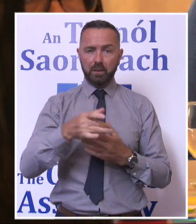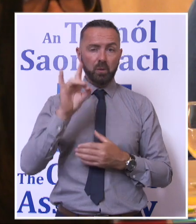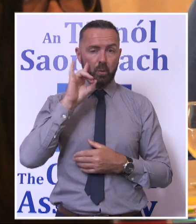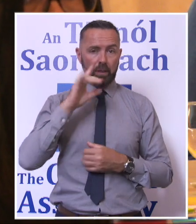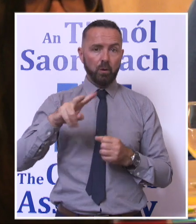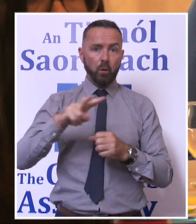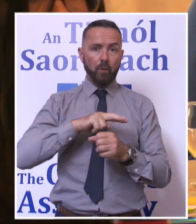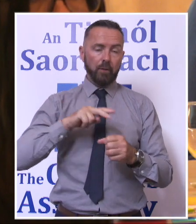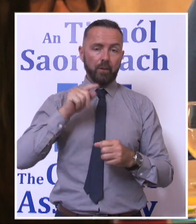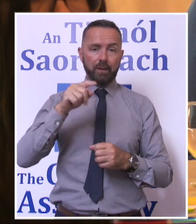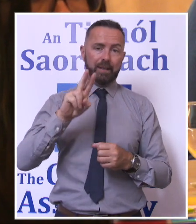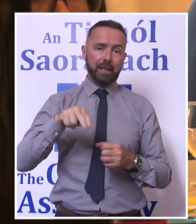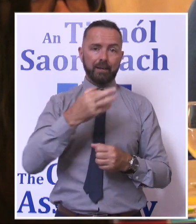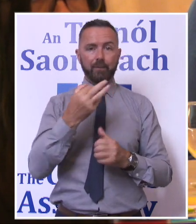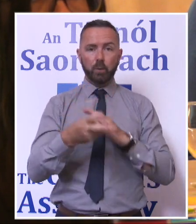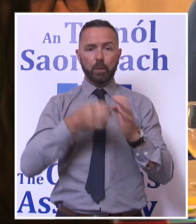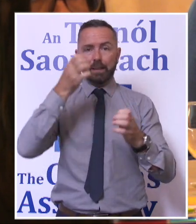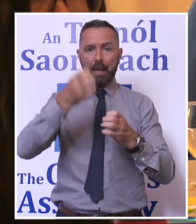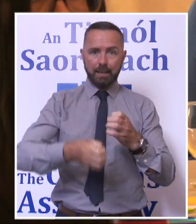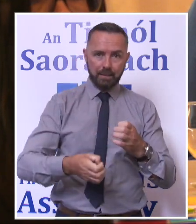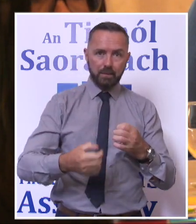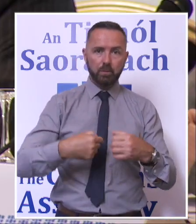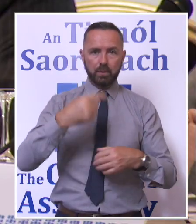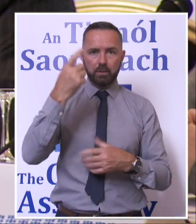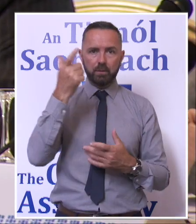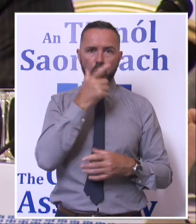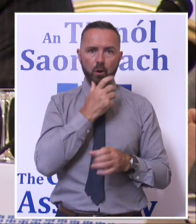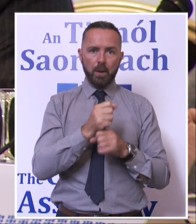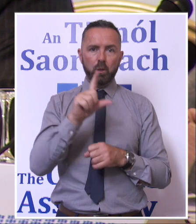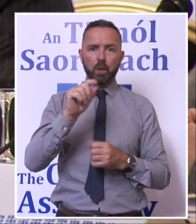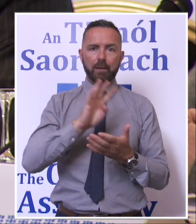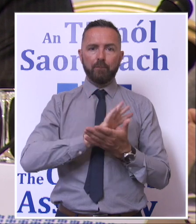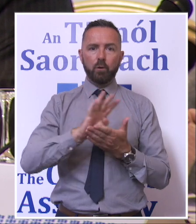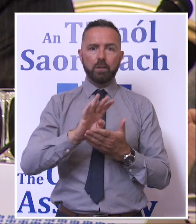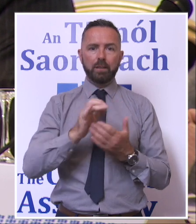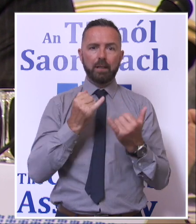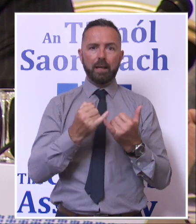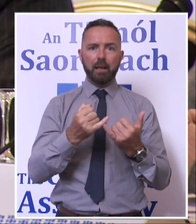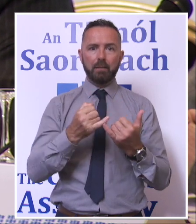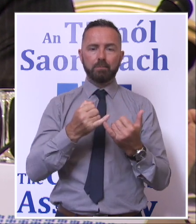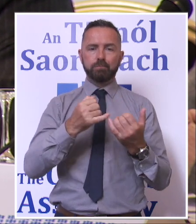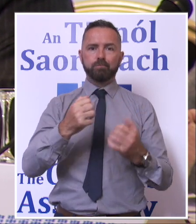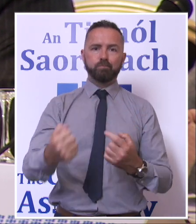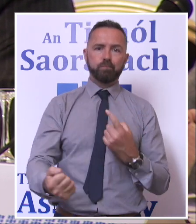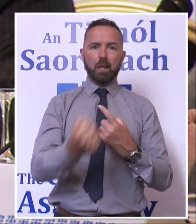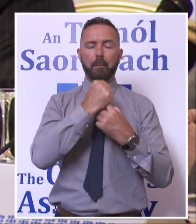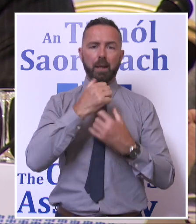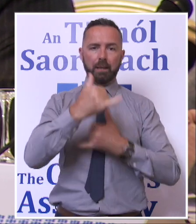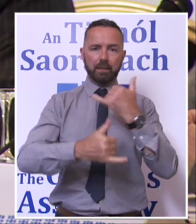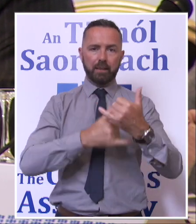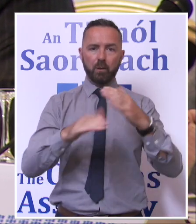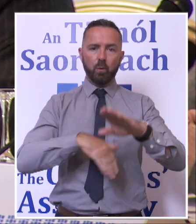the Assembly, we talk about 2014 as a sort of a signature year where the Local Government Reform Act kicked